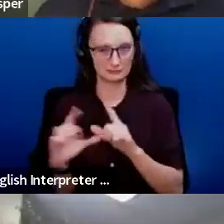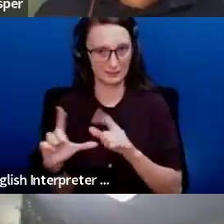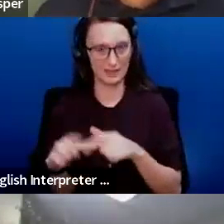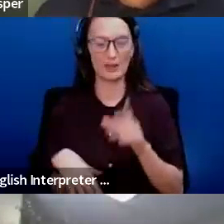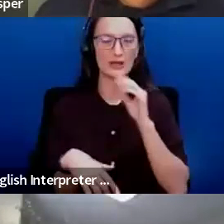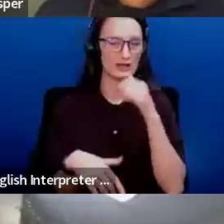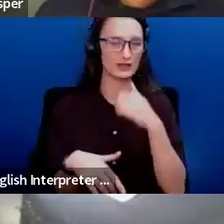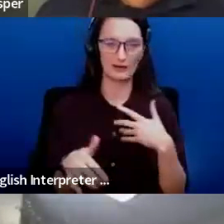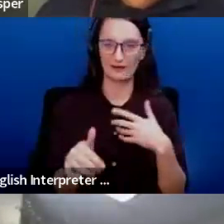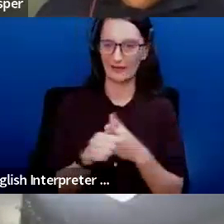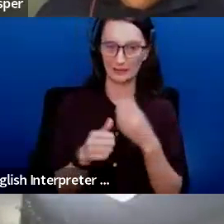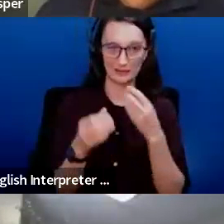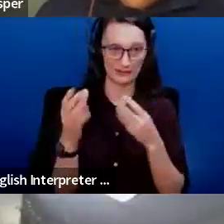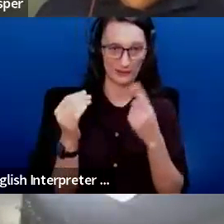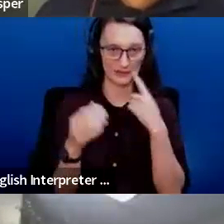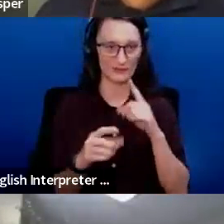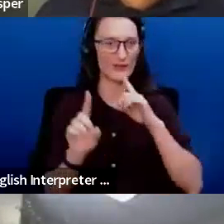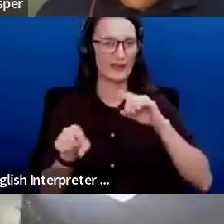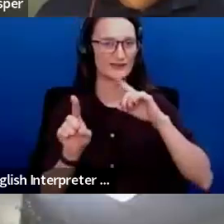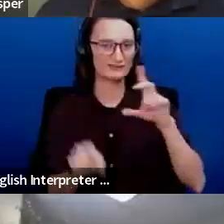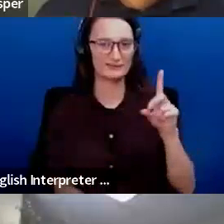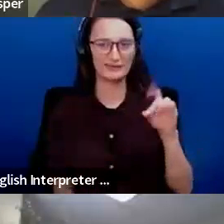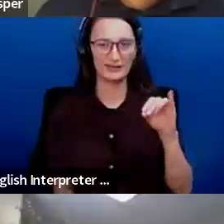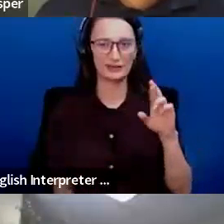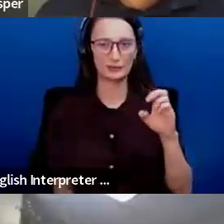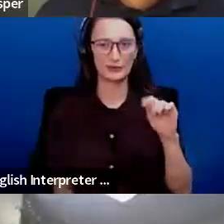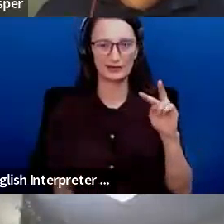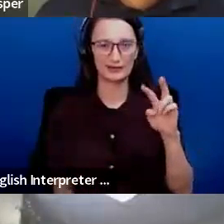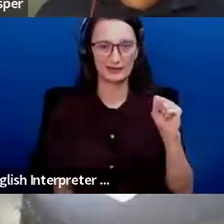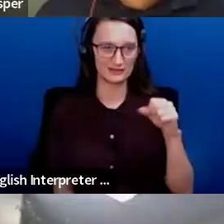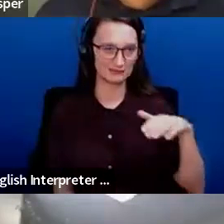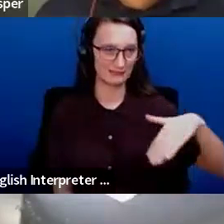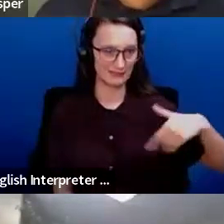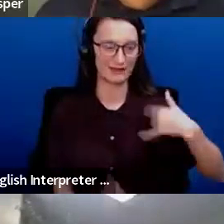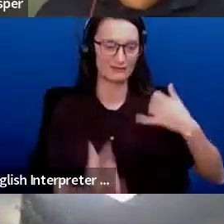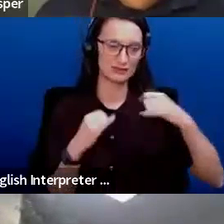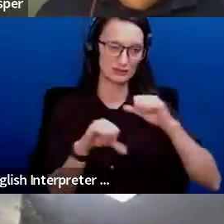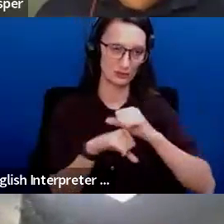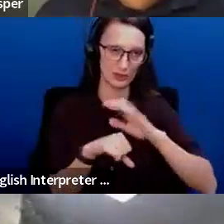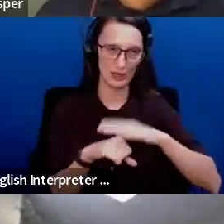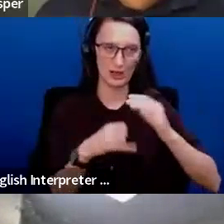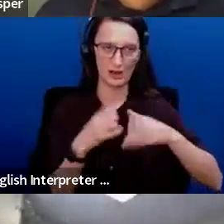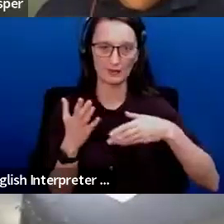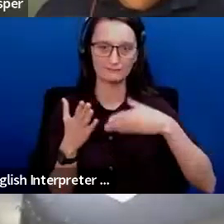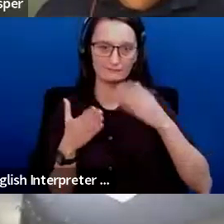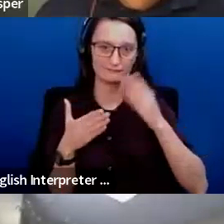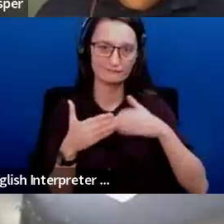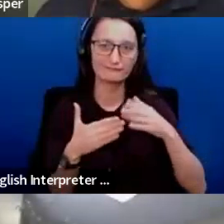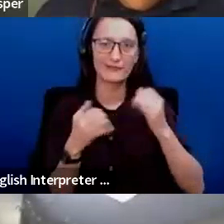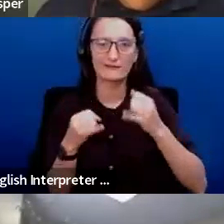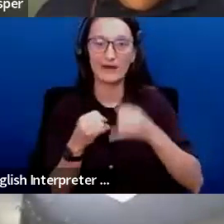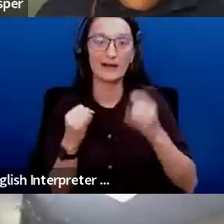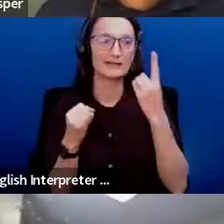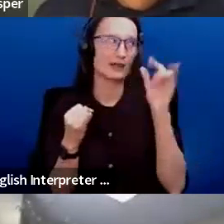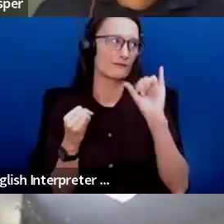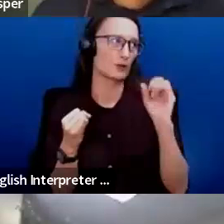updated information for the directives yet. We know that they are still working on finalizing, for those of you that are transportation providers, they're still